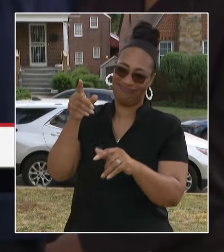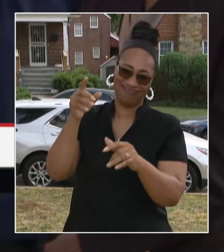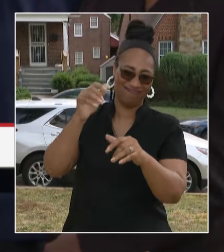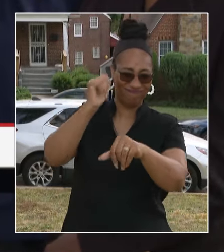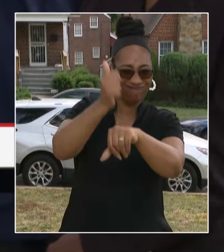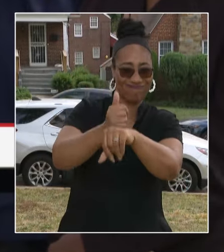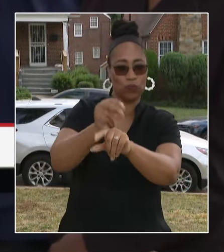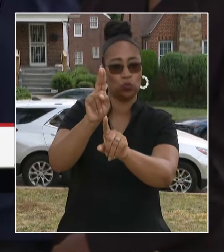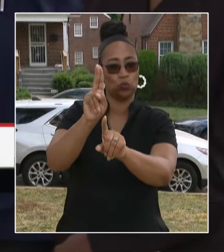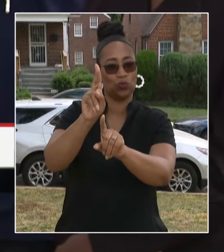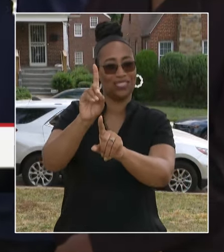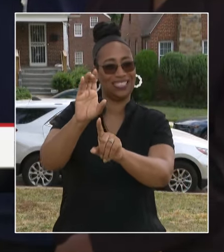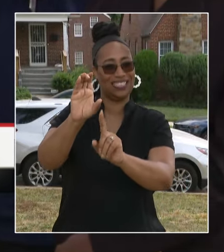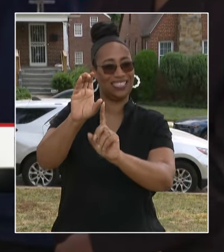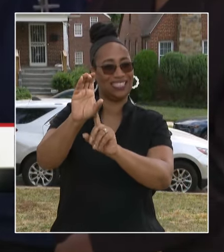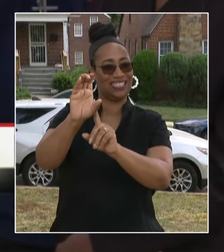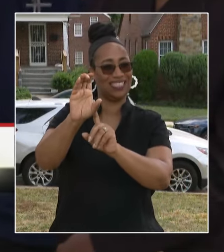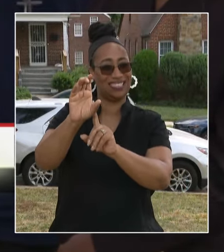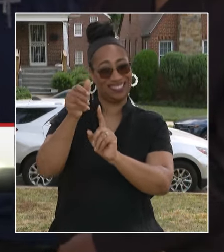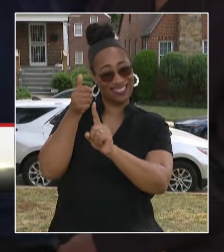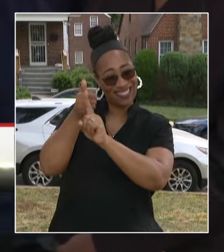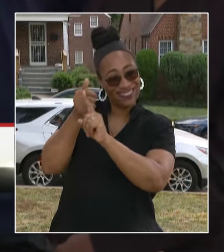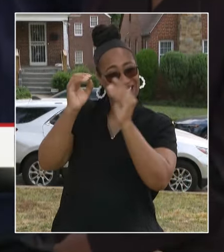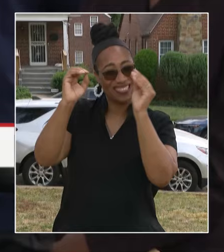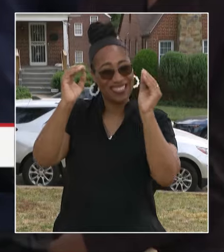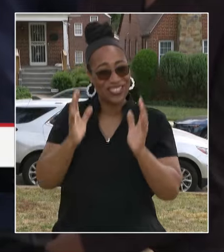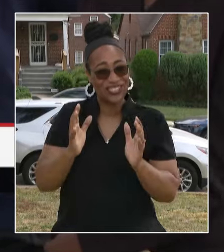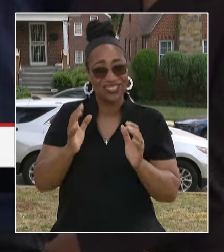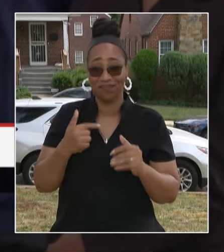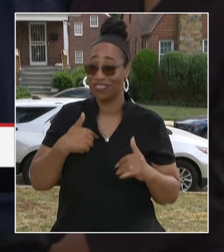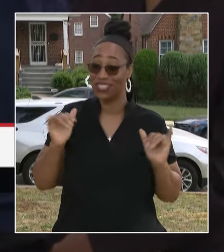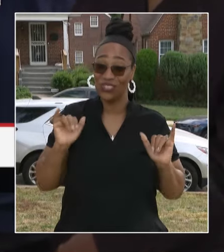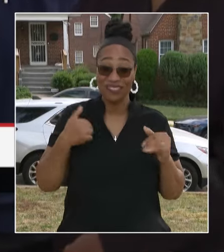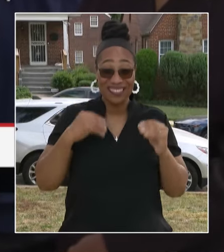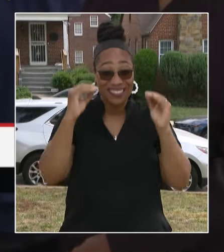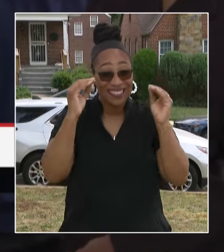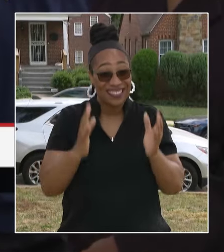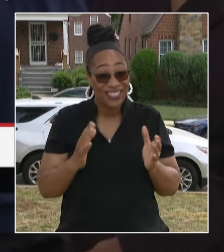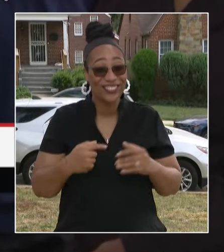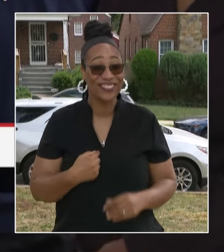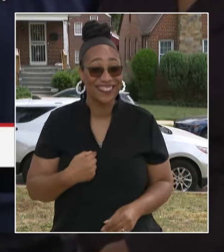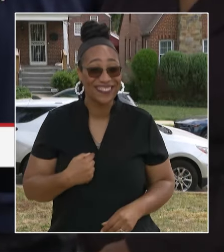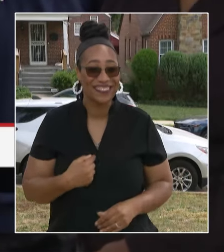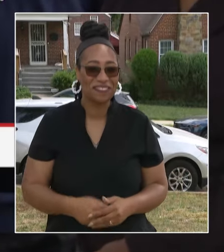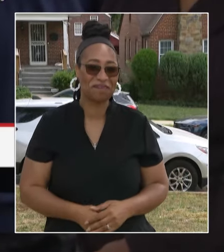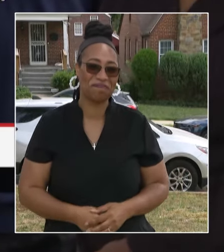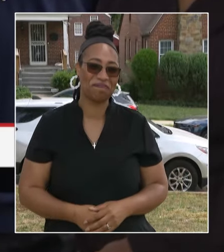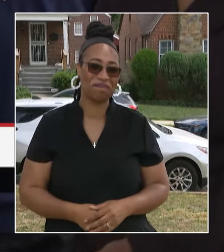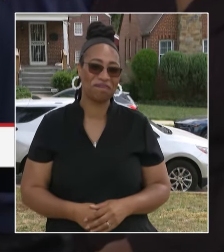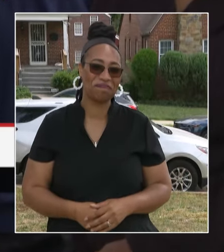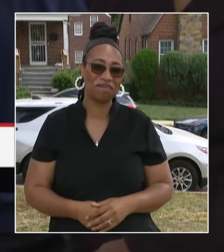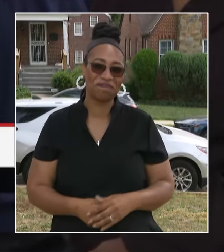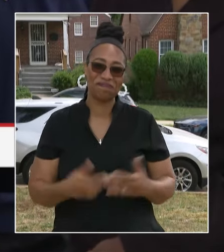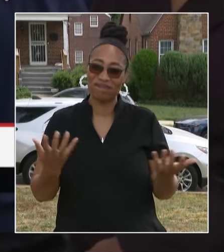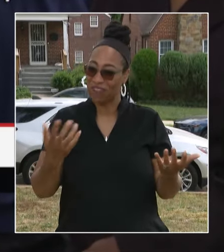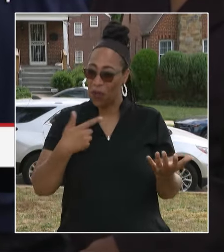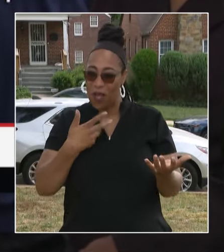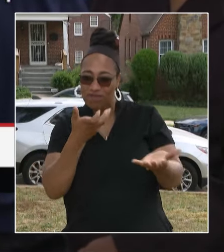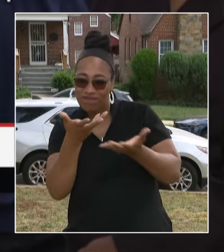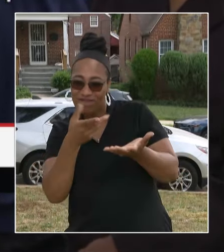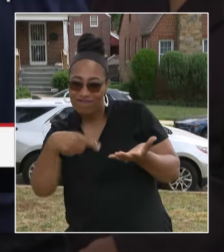were educators. So I'm going to speak to the students from Sojourner Truth School that are here. The University